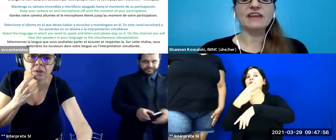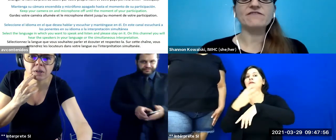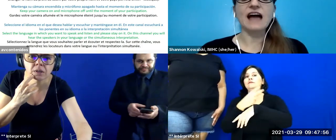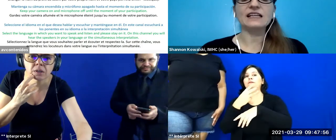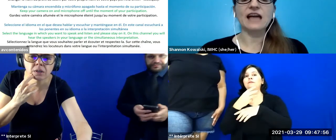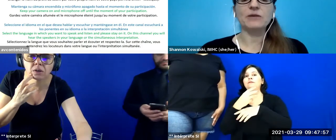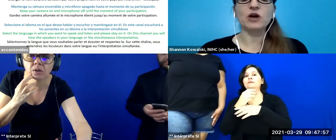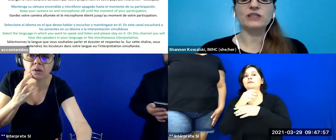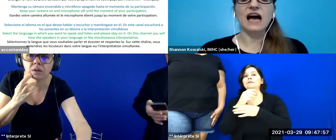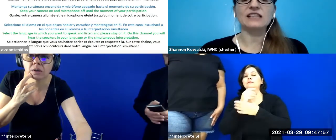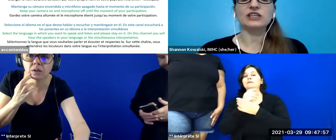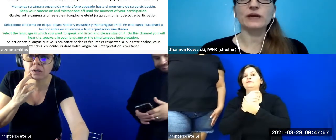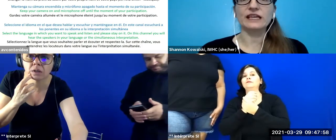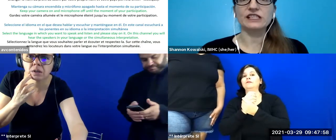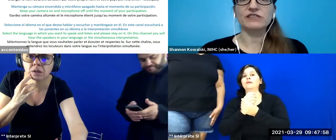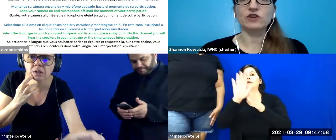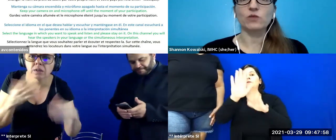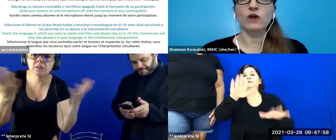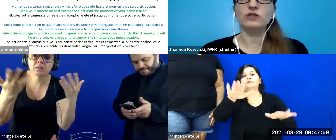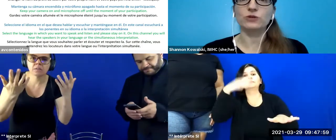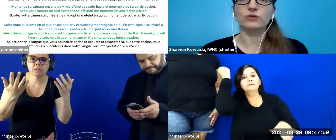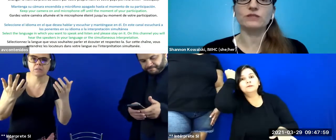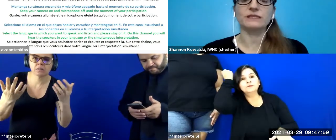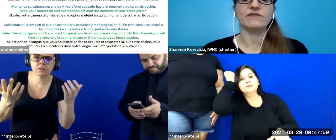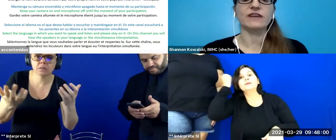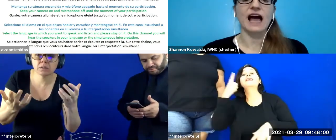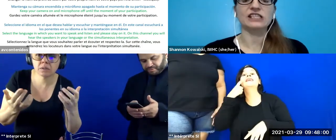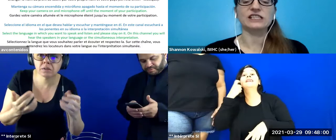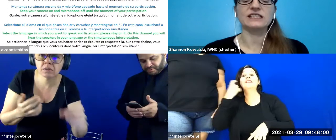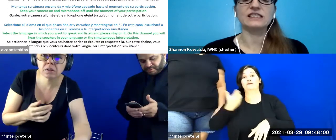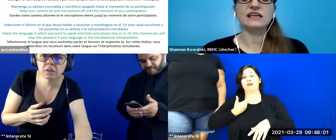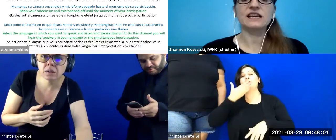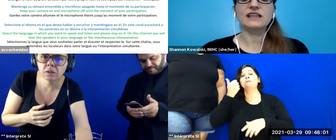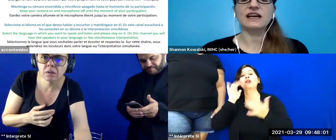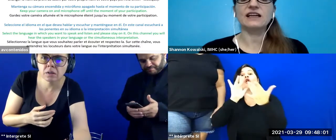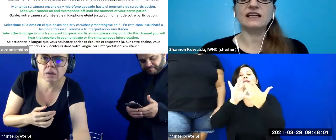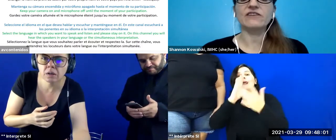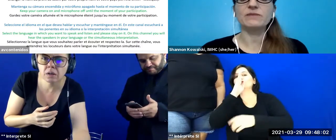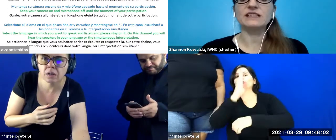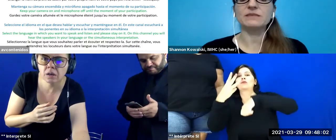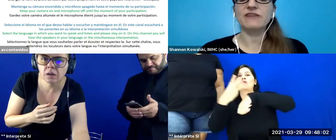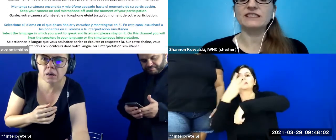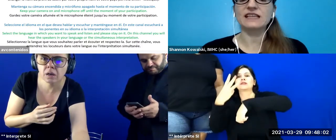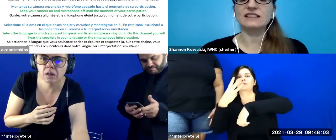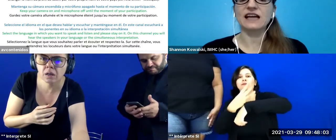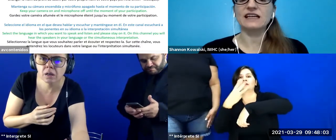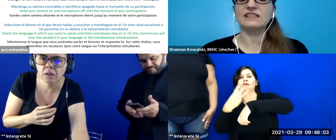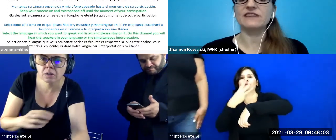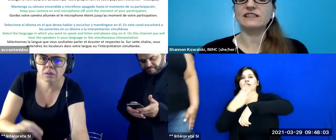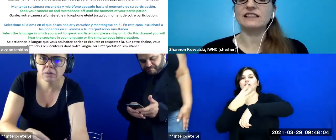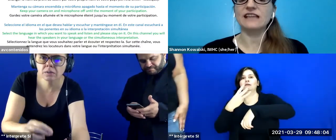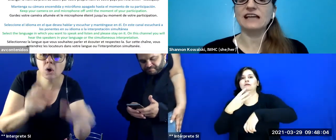And then finally, I'm going to ask you each for one or two specific actions that governments, private sector,